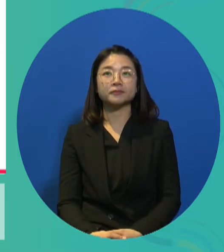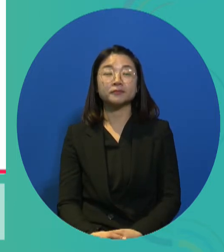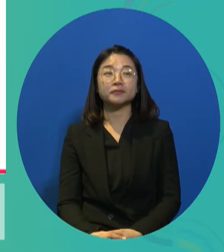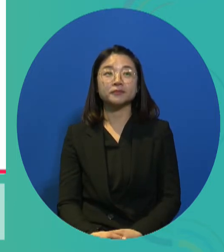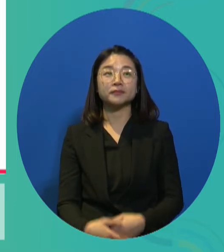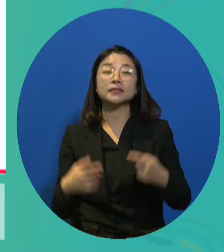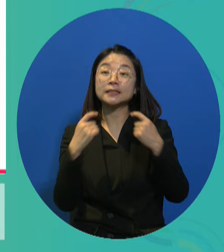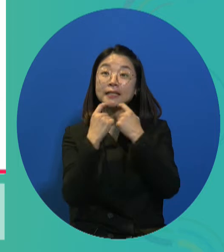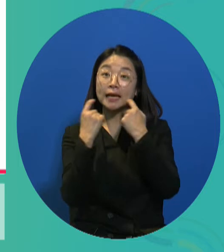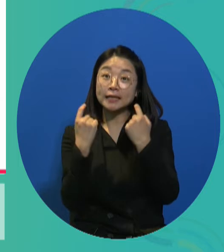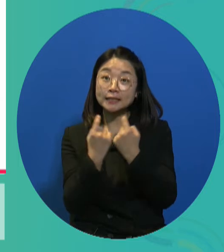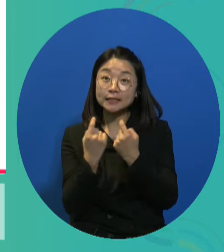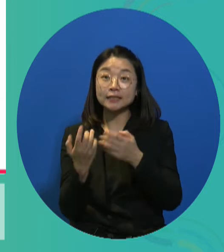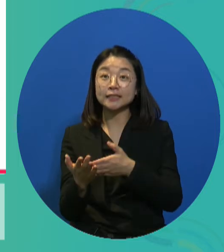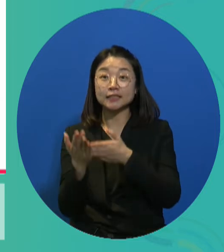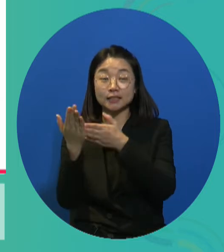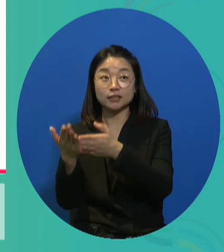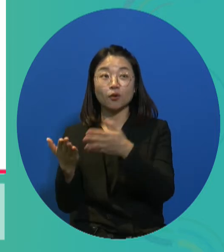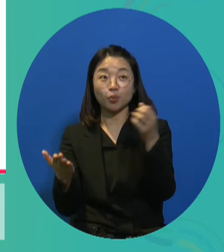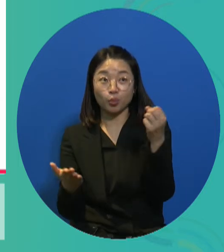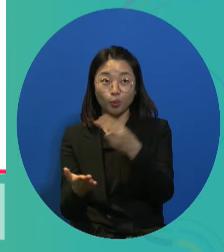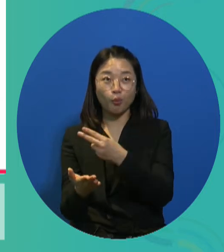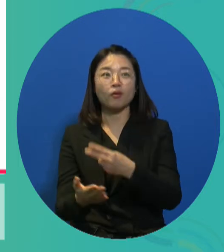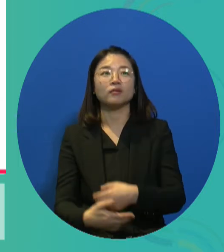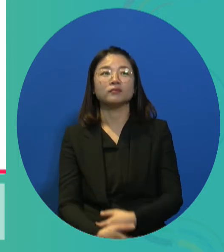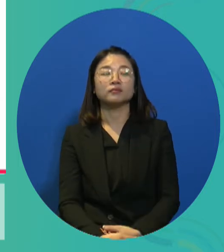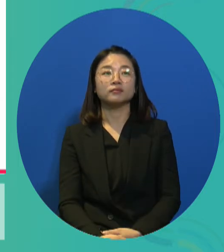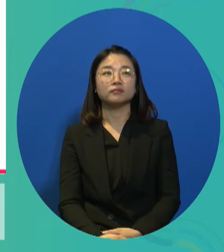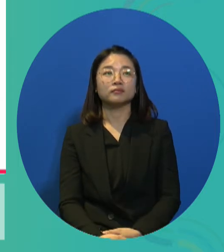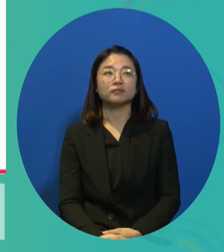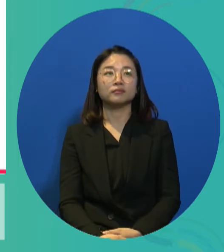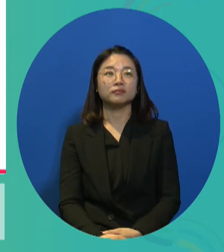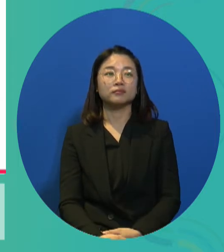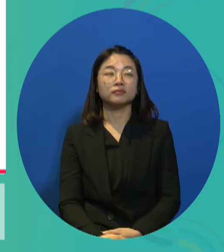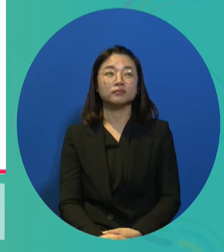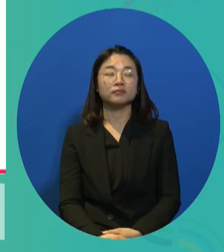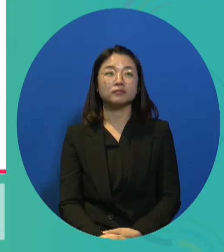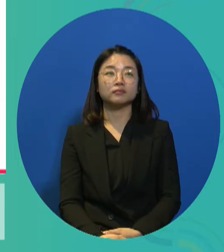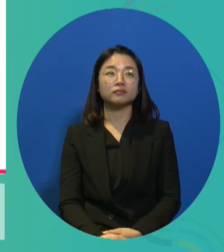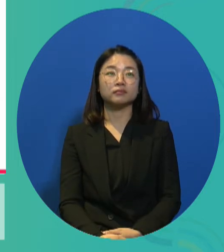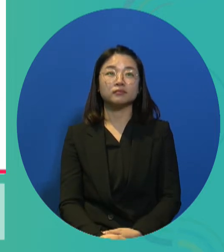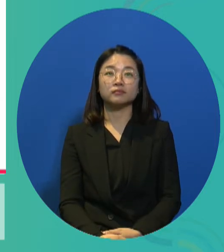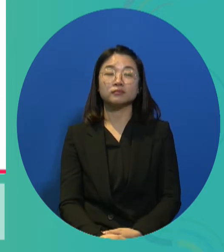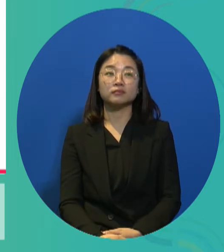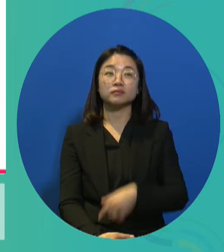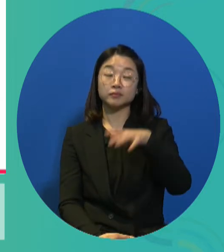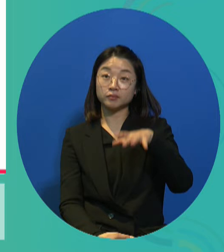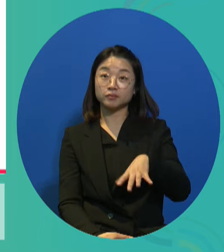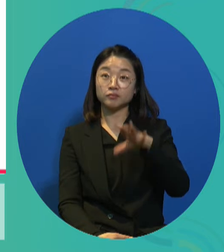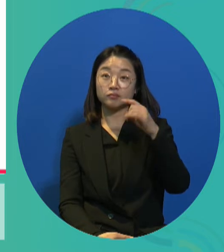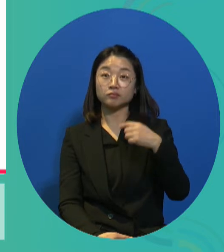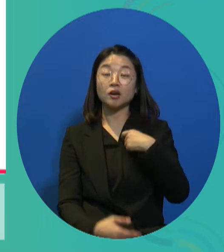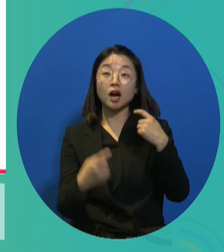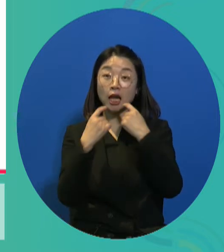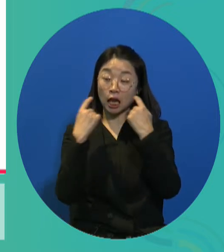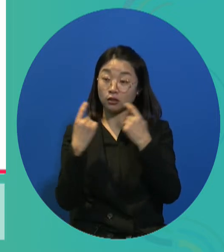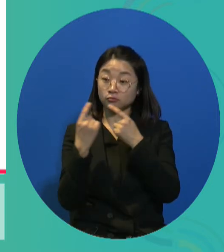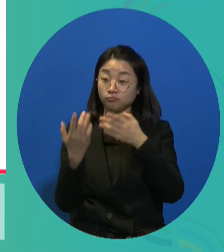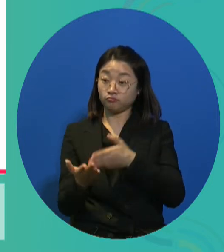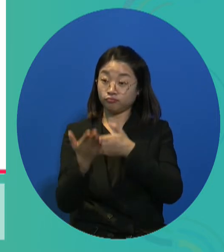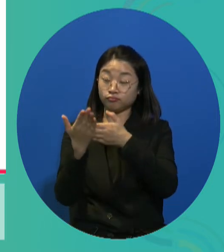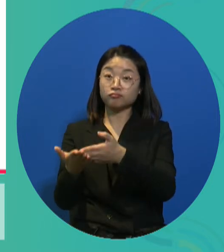of the optional protocol. As has been mentioned, the CRPD optional protocol provides for